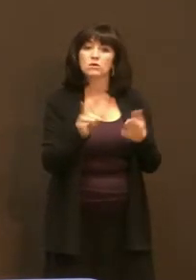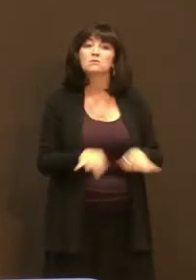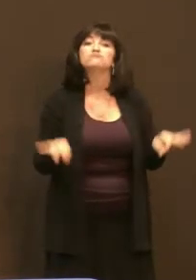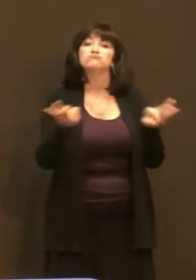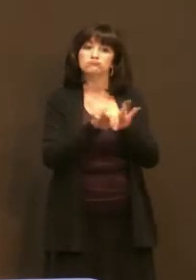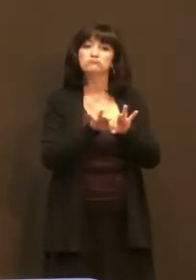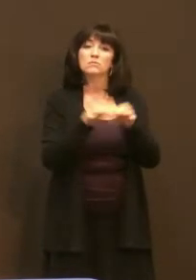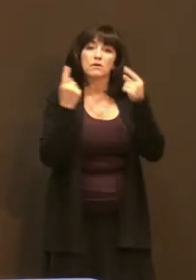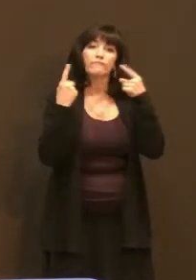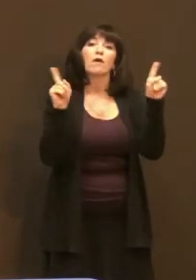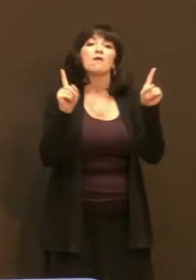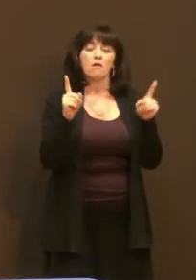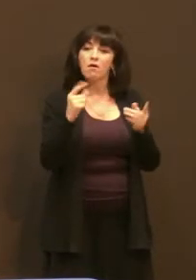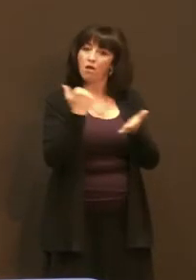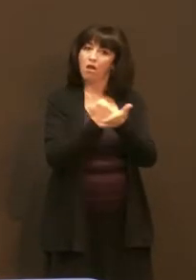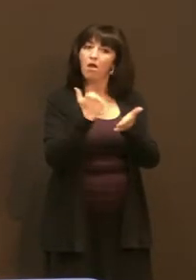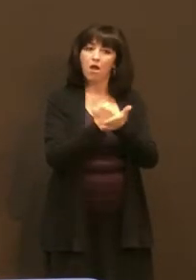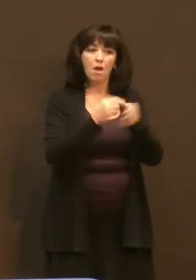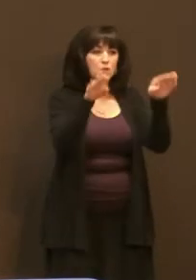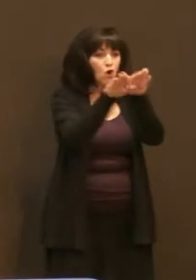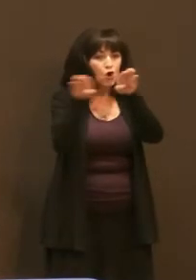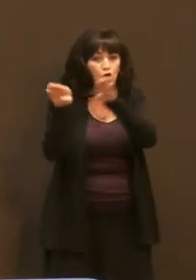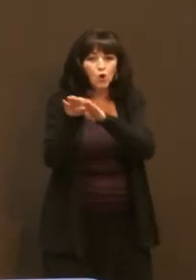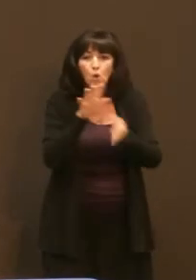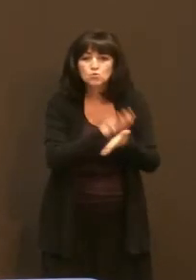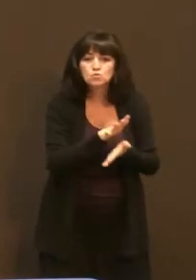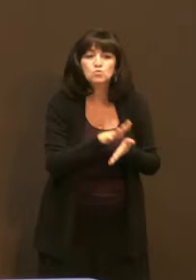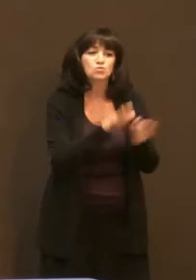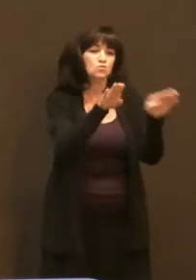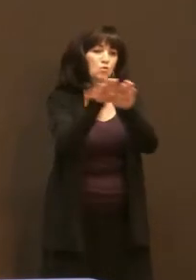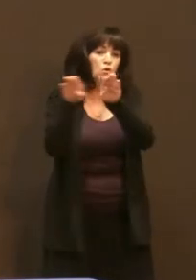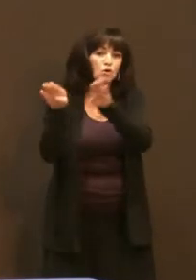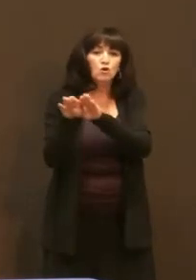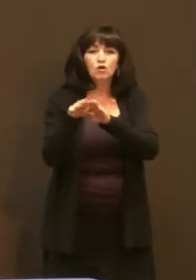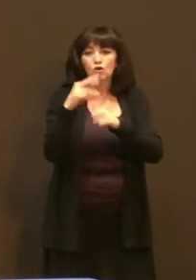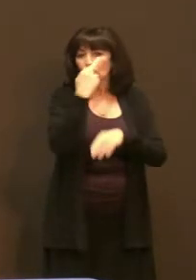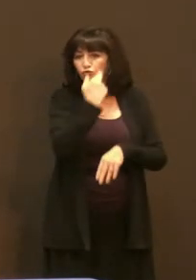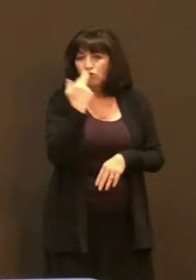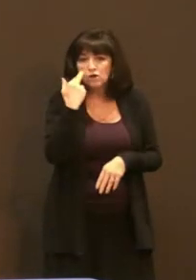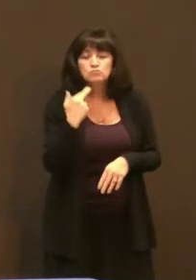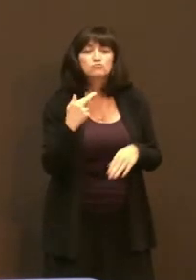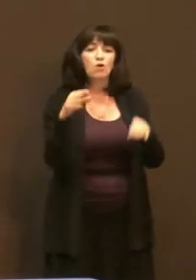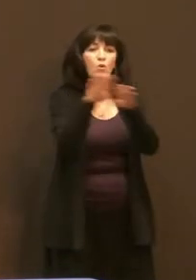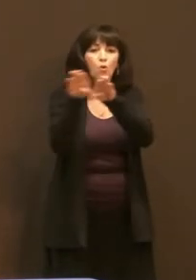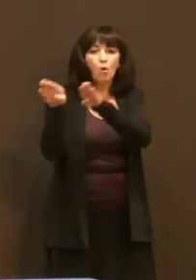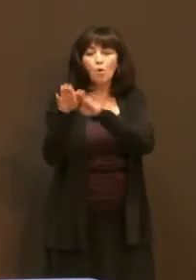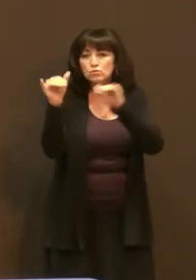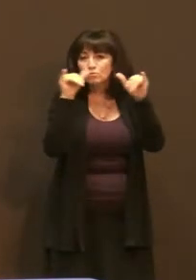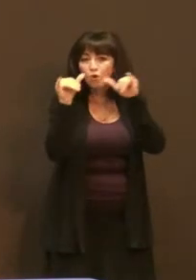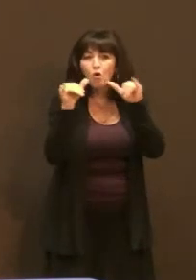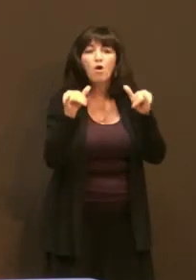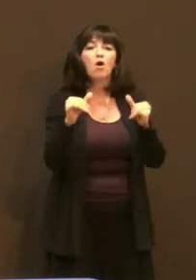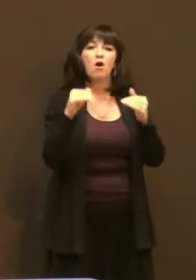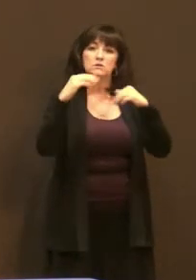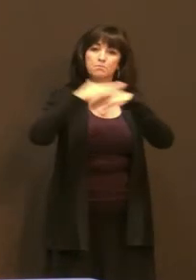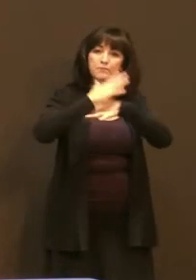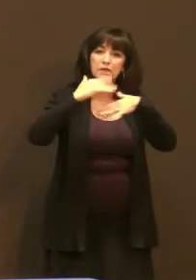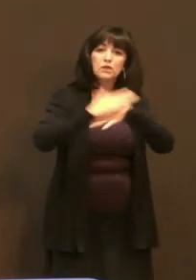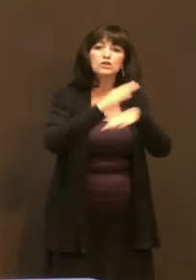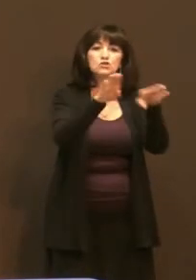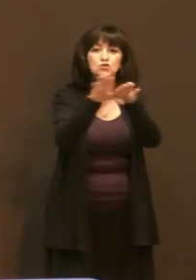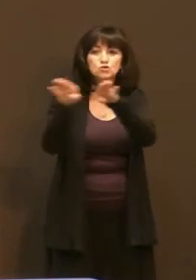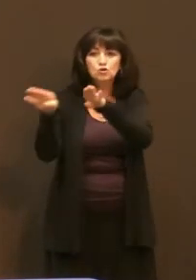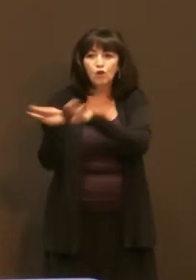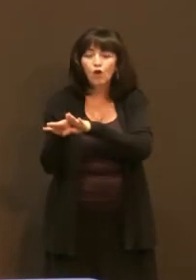and parks and schools, and then the quarantine for out-of-state travelers.